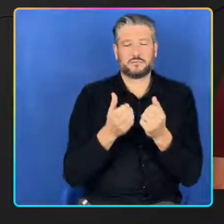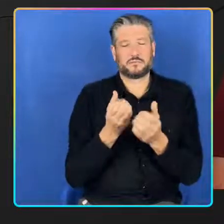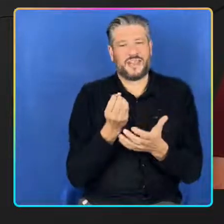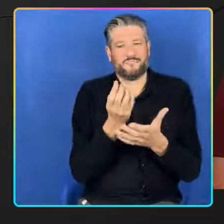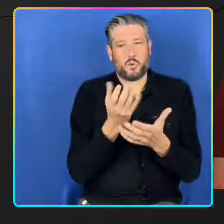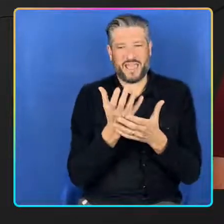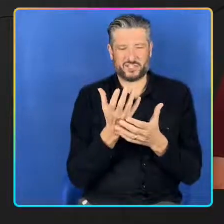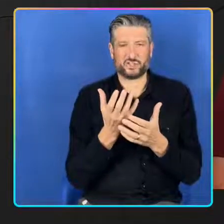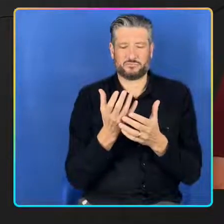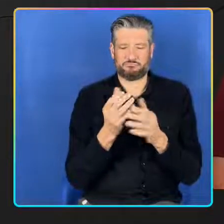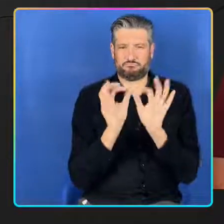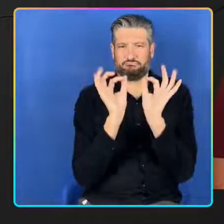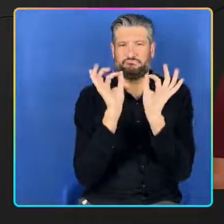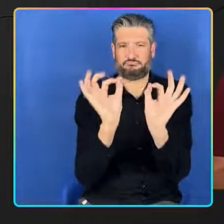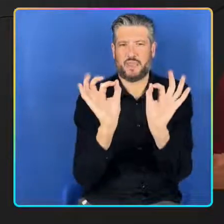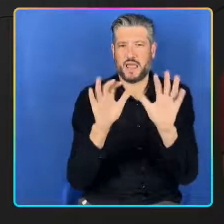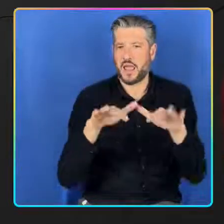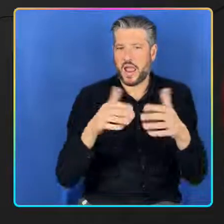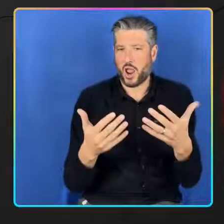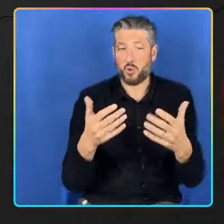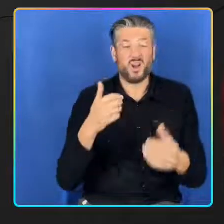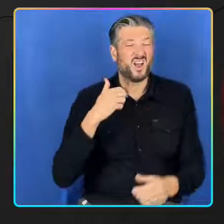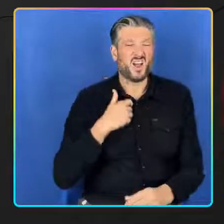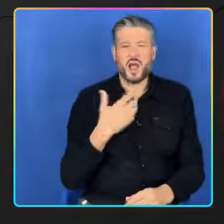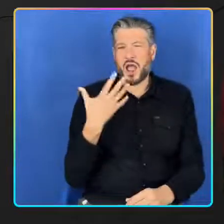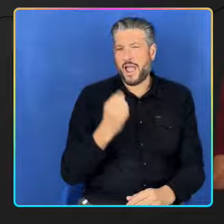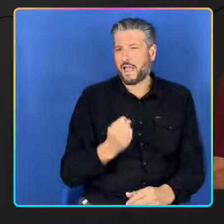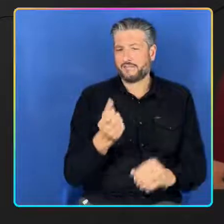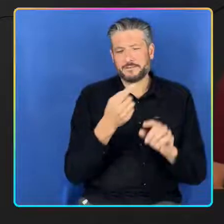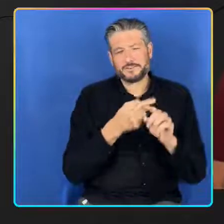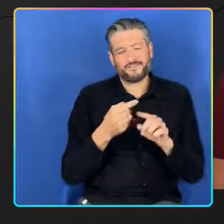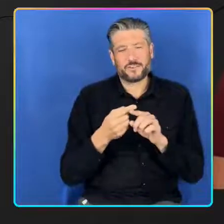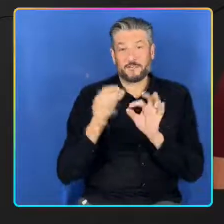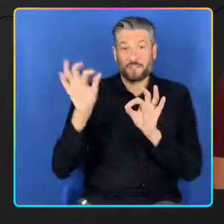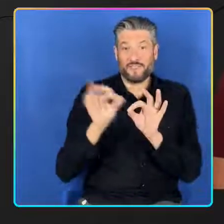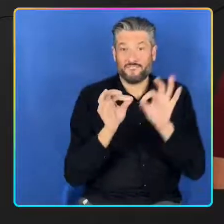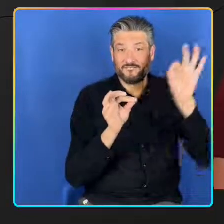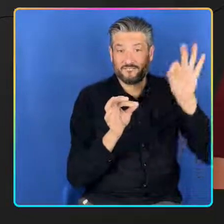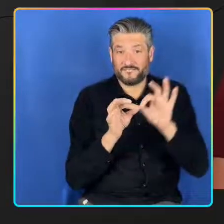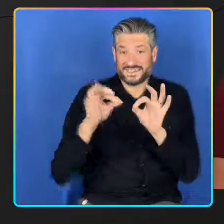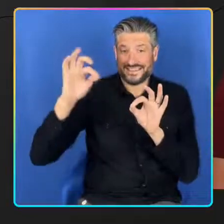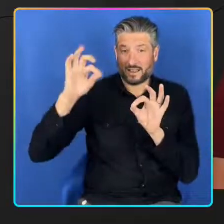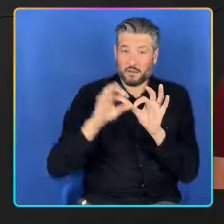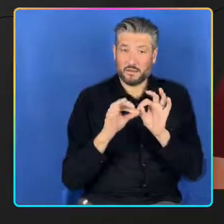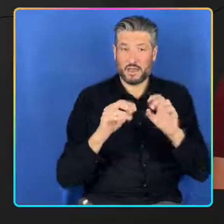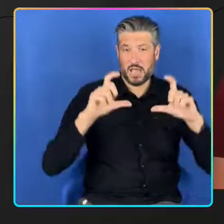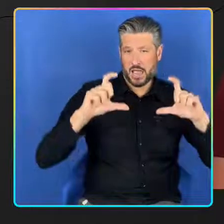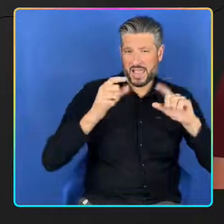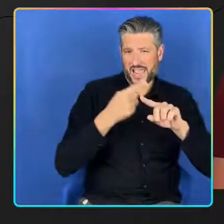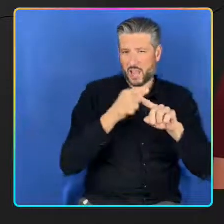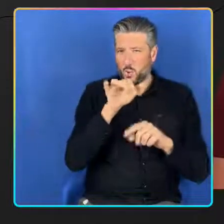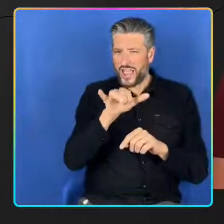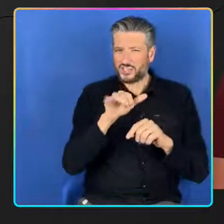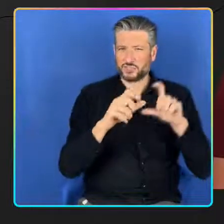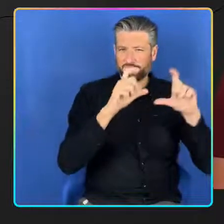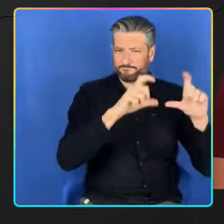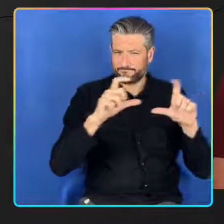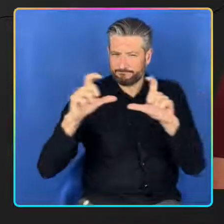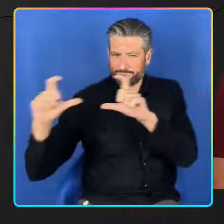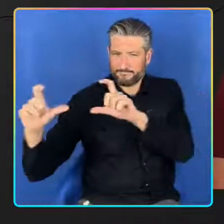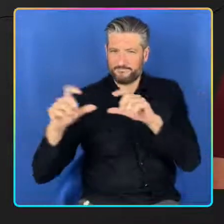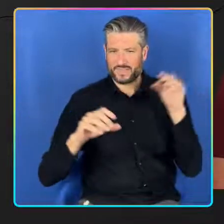we use equations from physics that are literally a tension and a